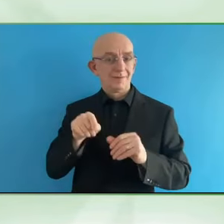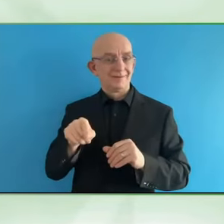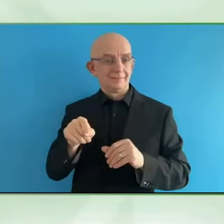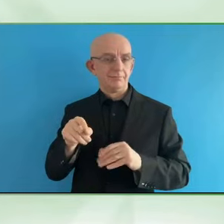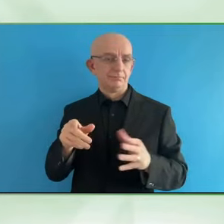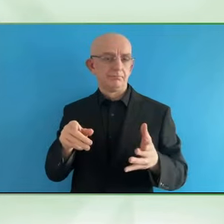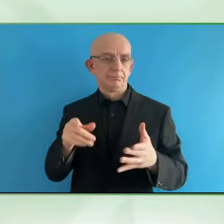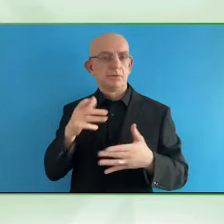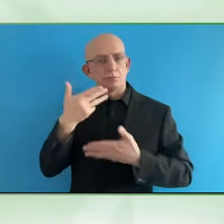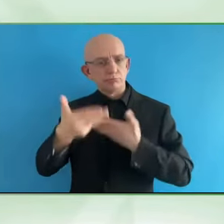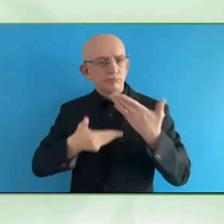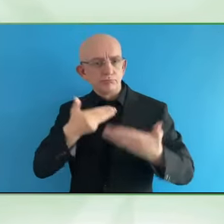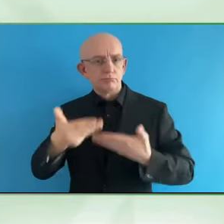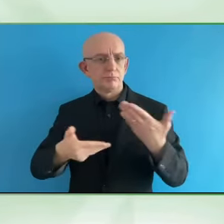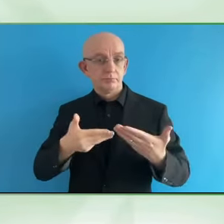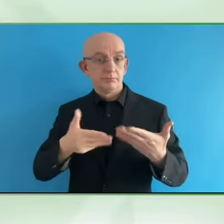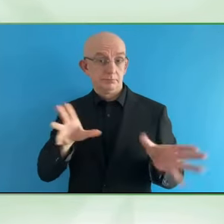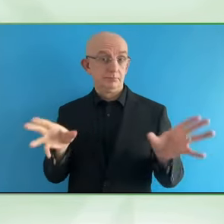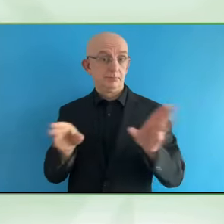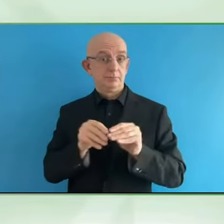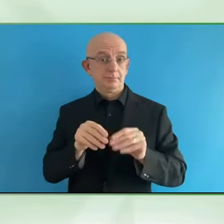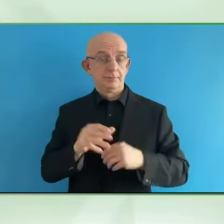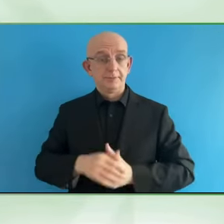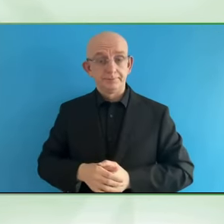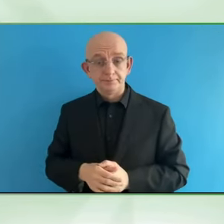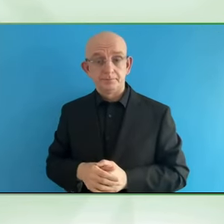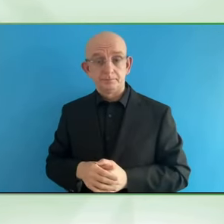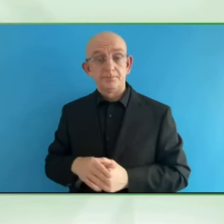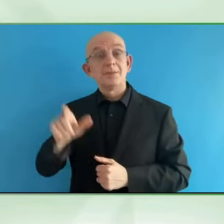remotely. Have we got her up?